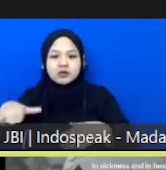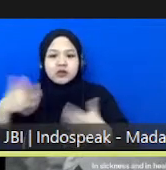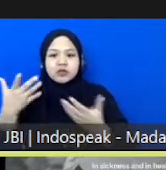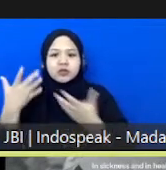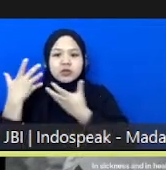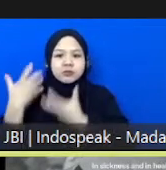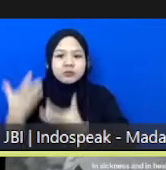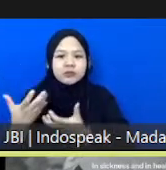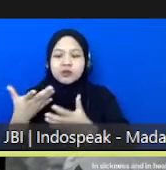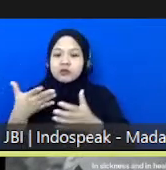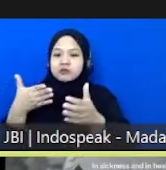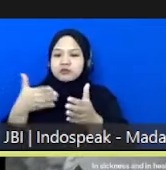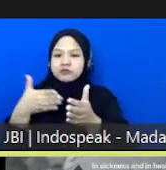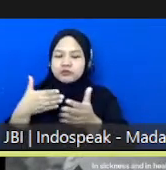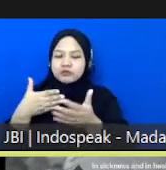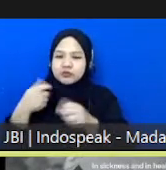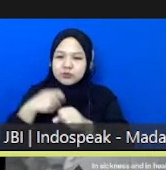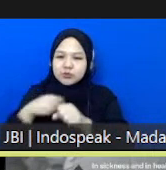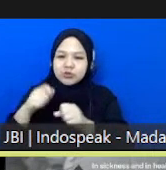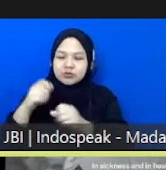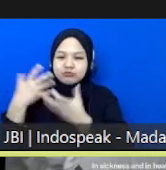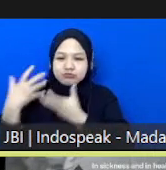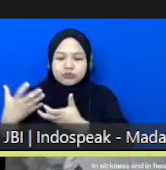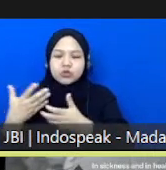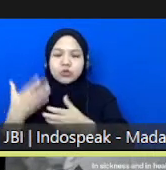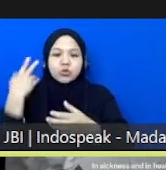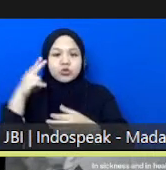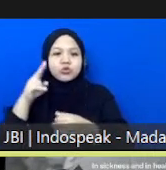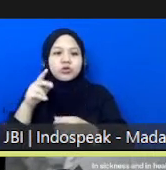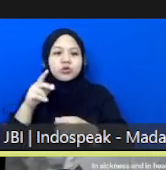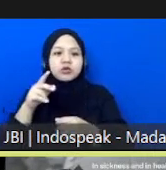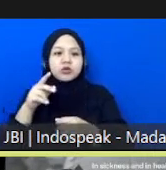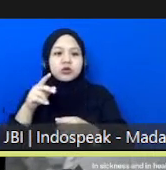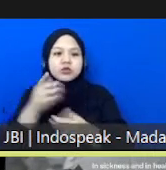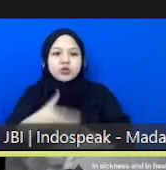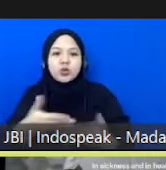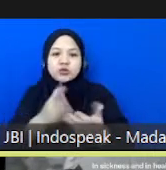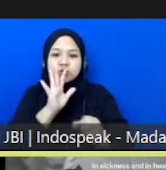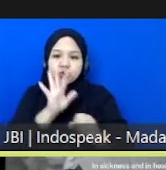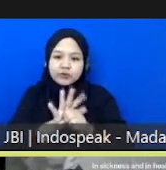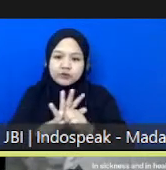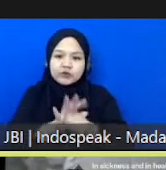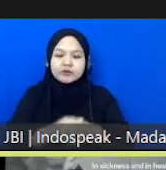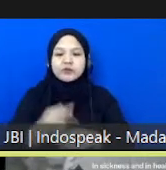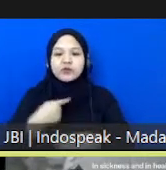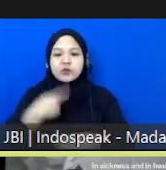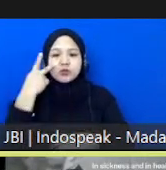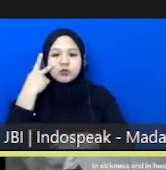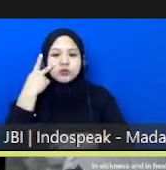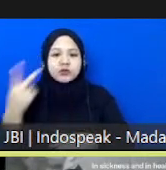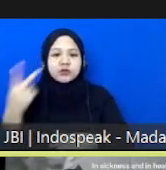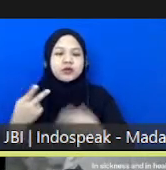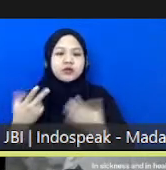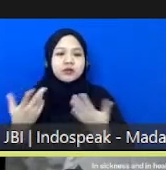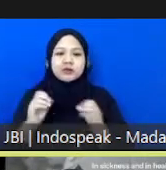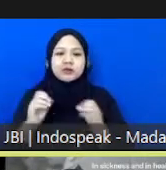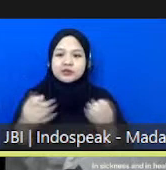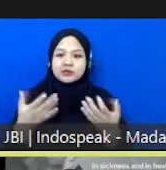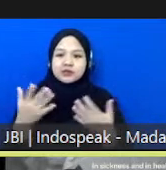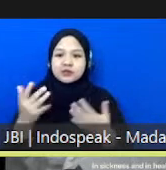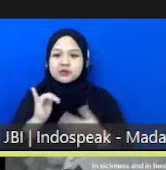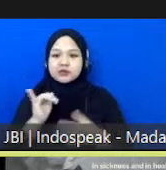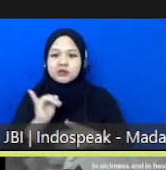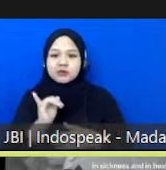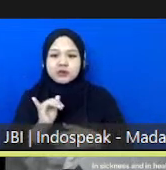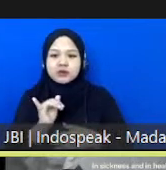been discussed as well in previous days. And also we would like to see what's going on with the MCH